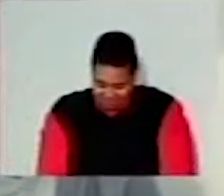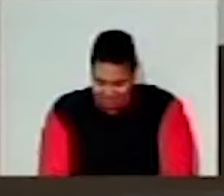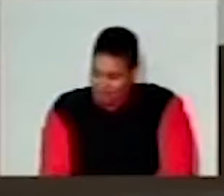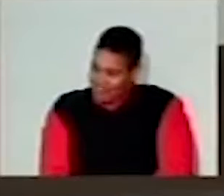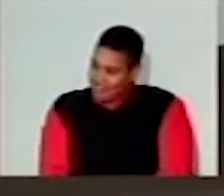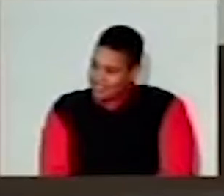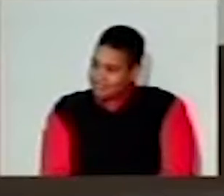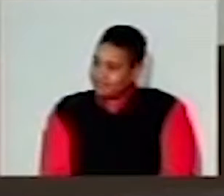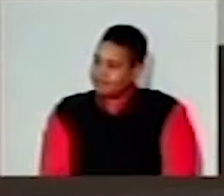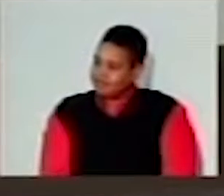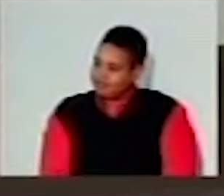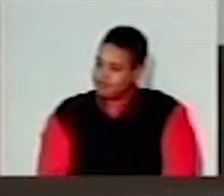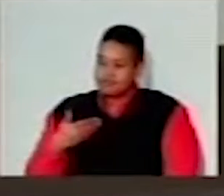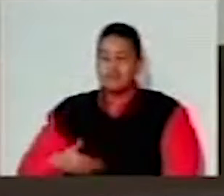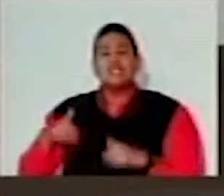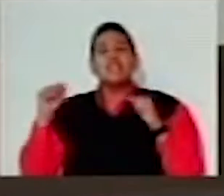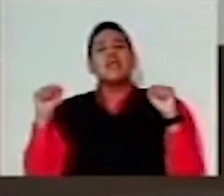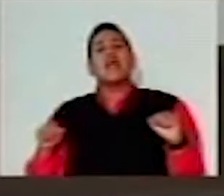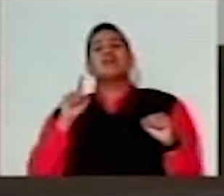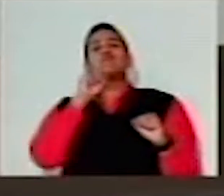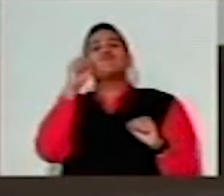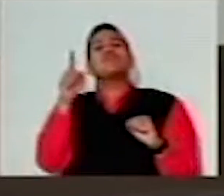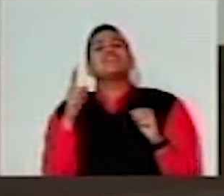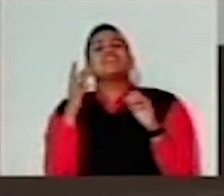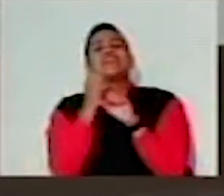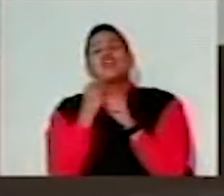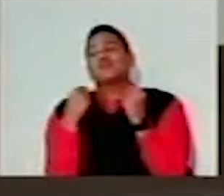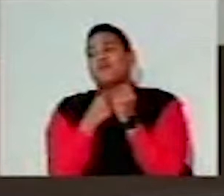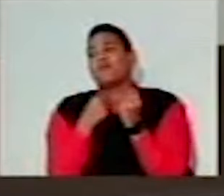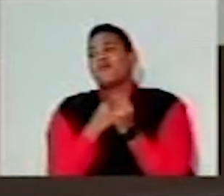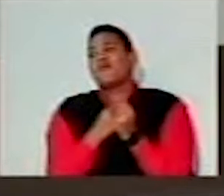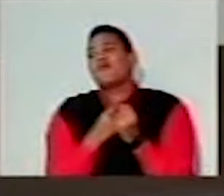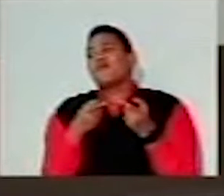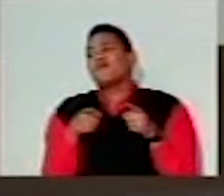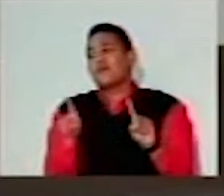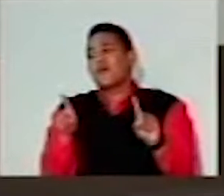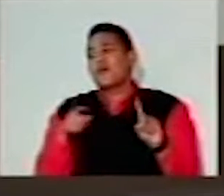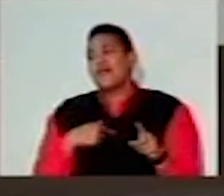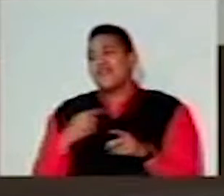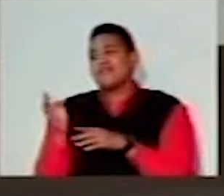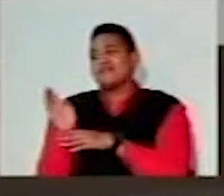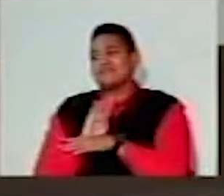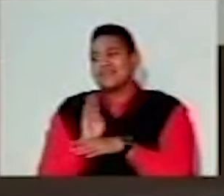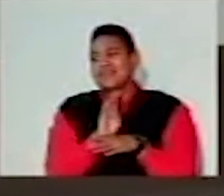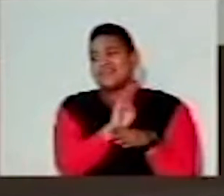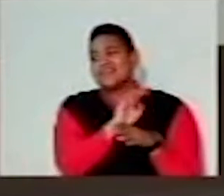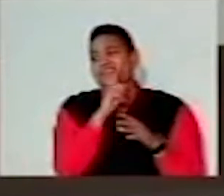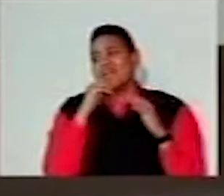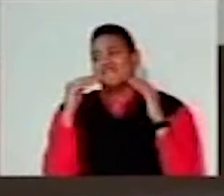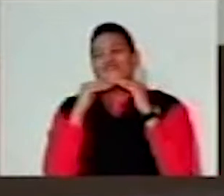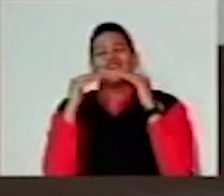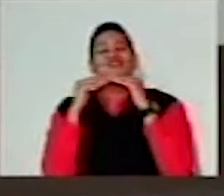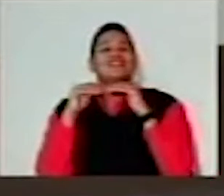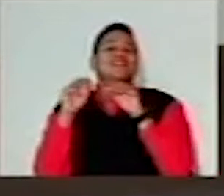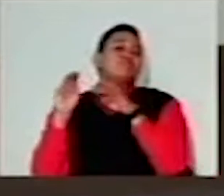so that I can at least get some support while I do the business of the Justice